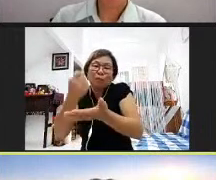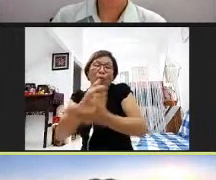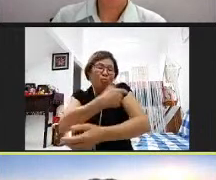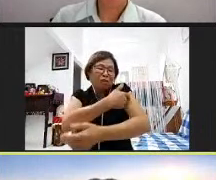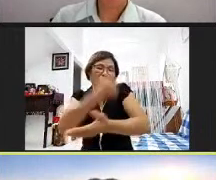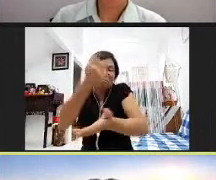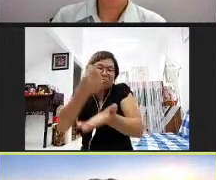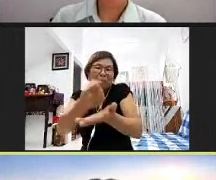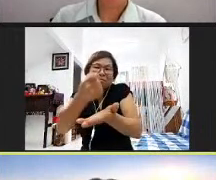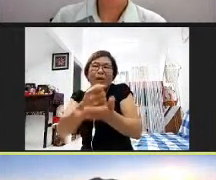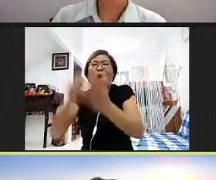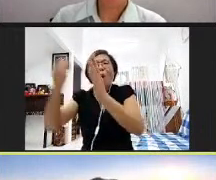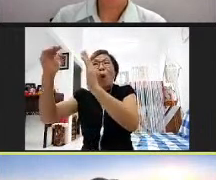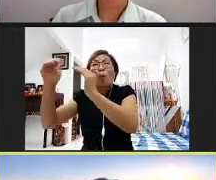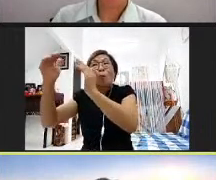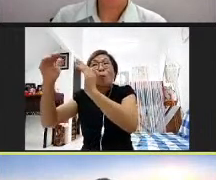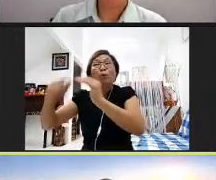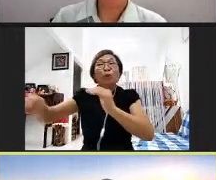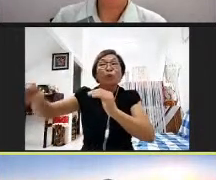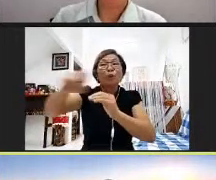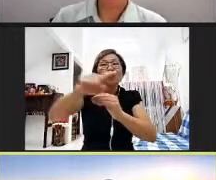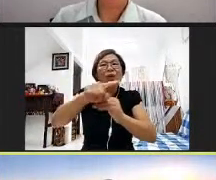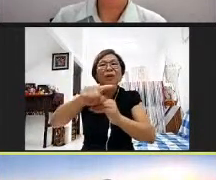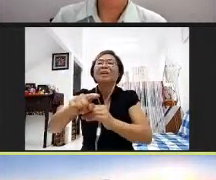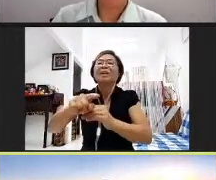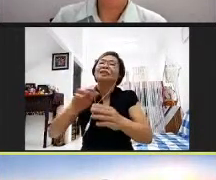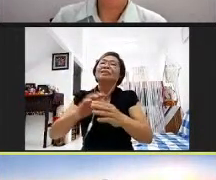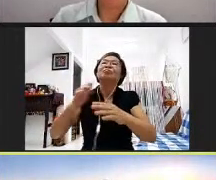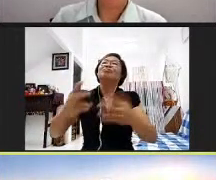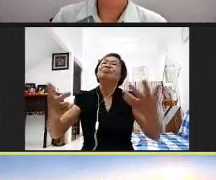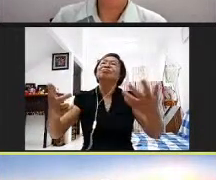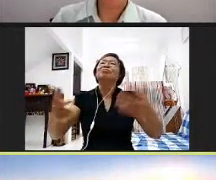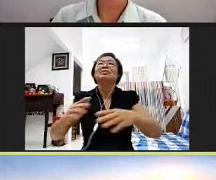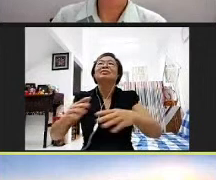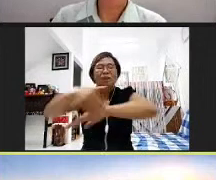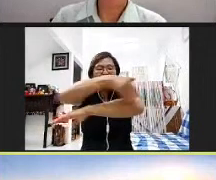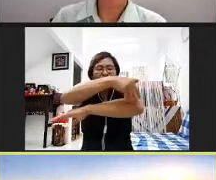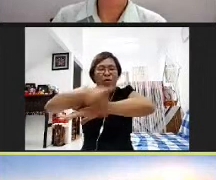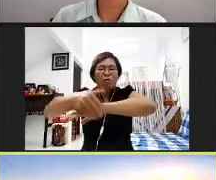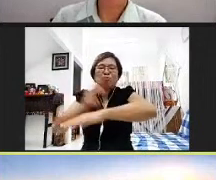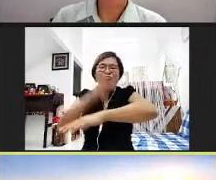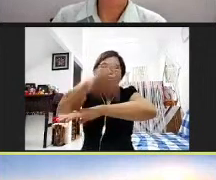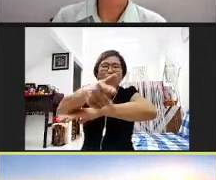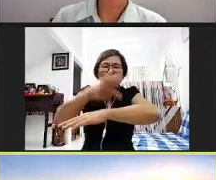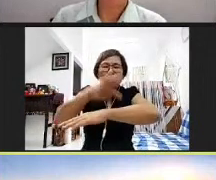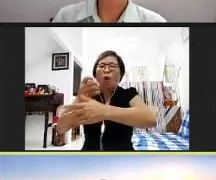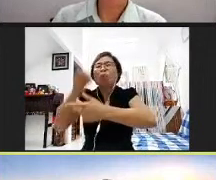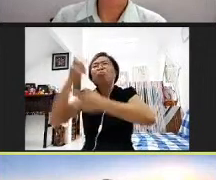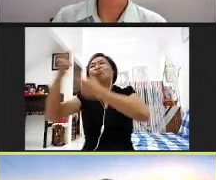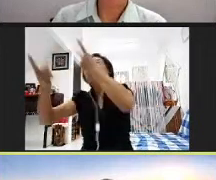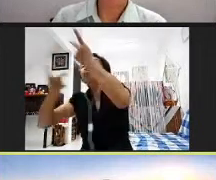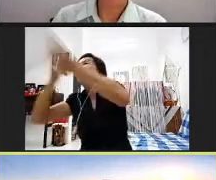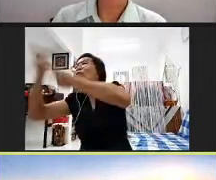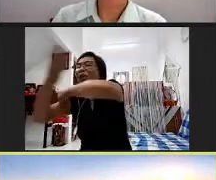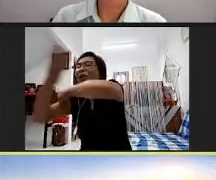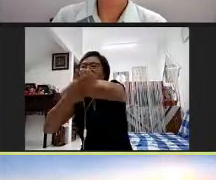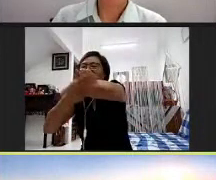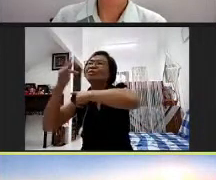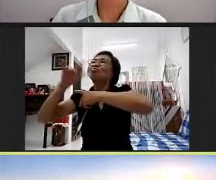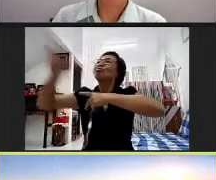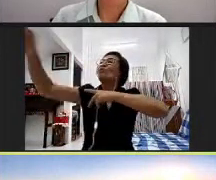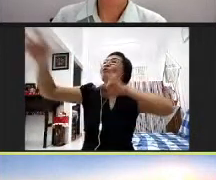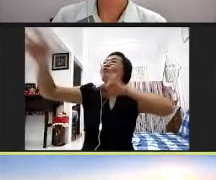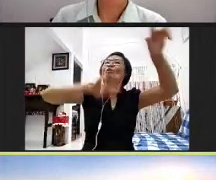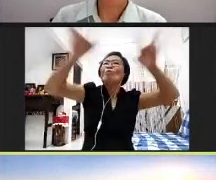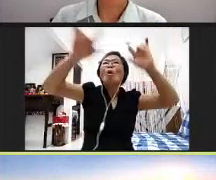So hopefully you will be able to cross state. Maybe you can travel to nearby countries.